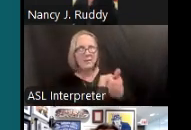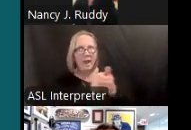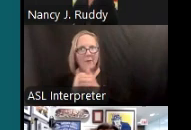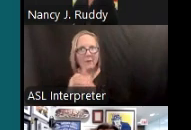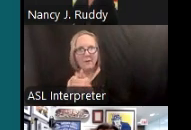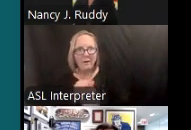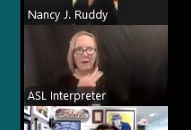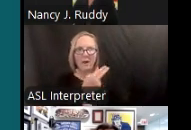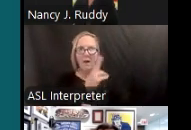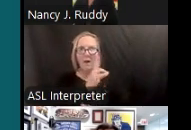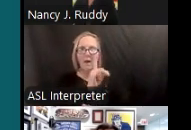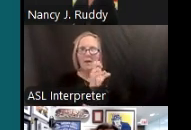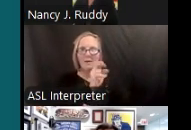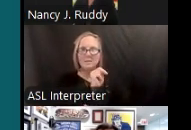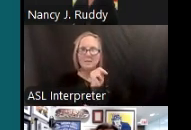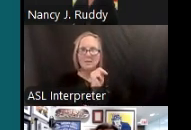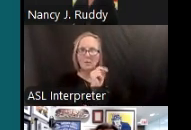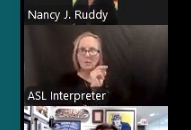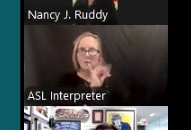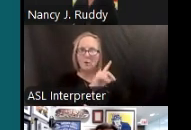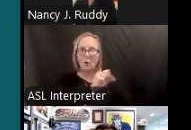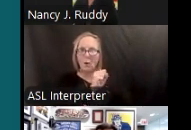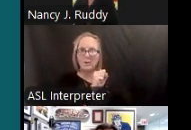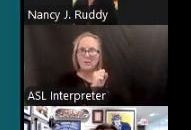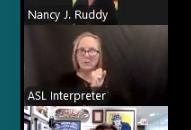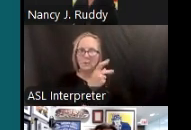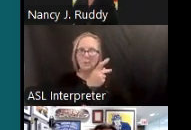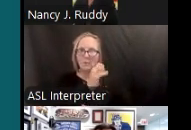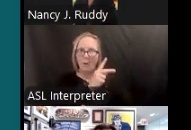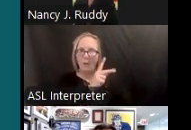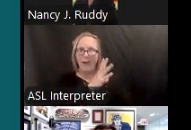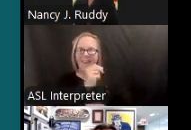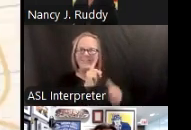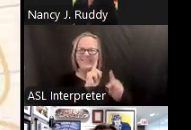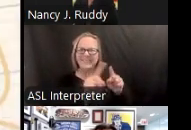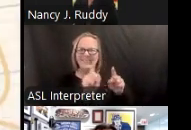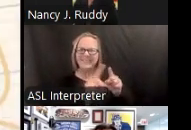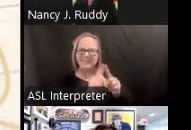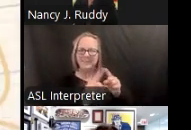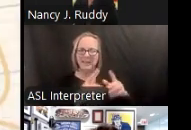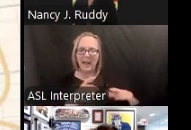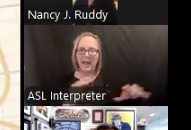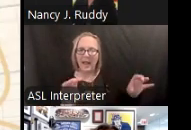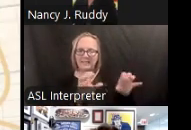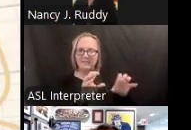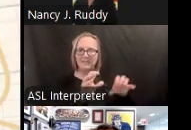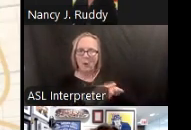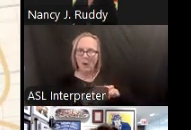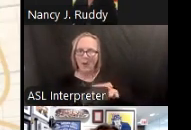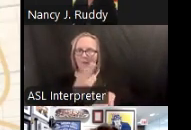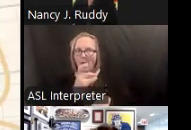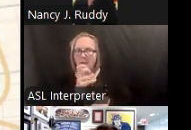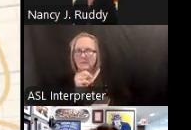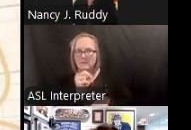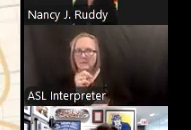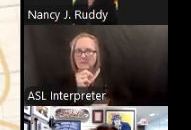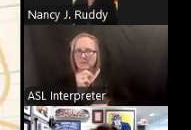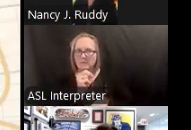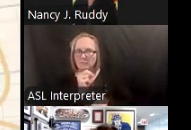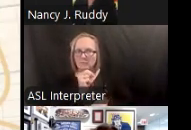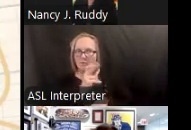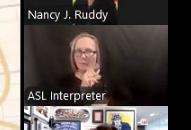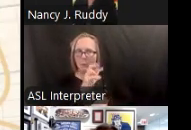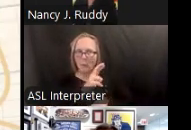Park and the outdoor recreation venues along the Hudson River. We will be an active collaborator with